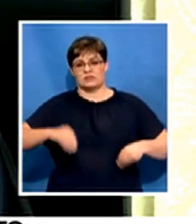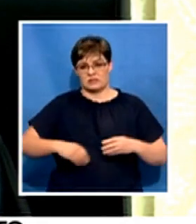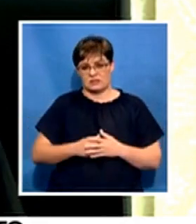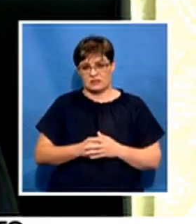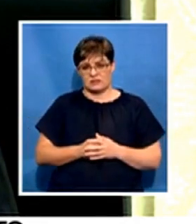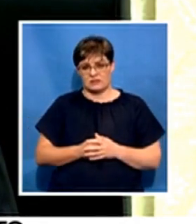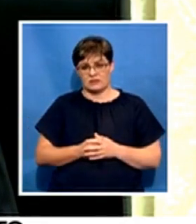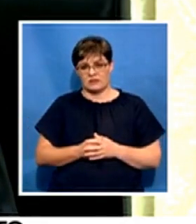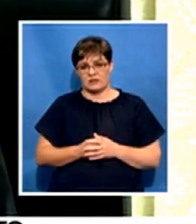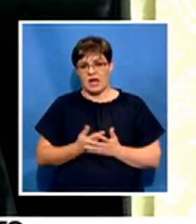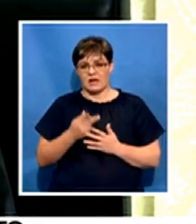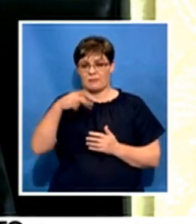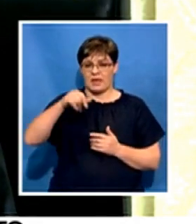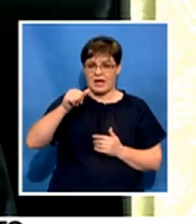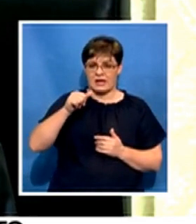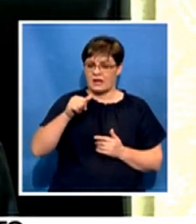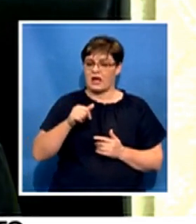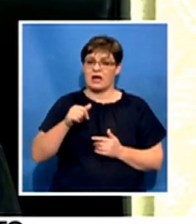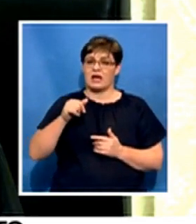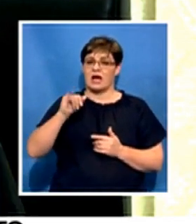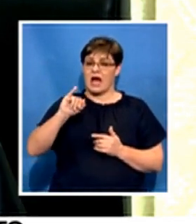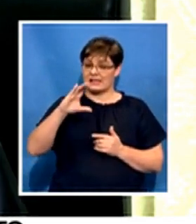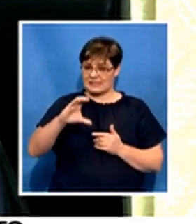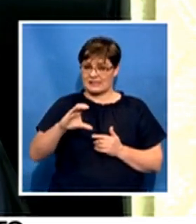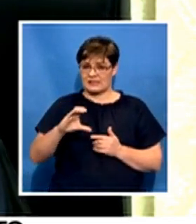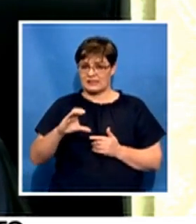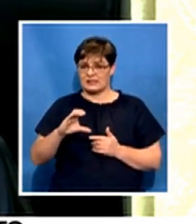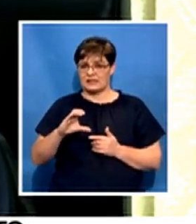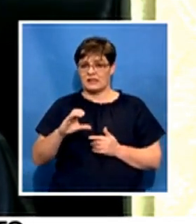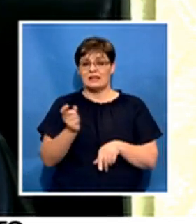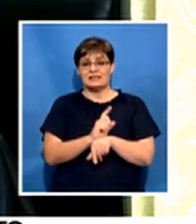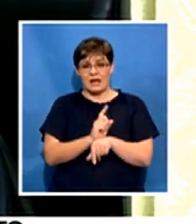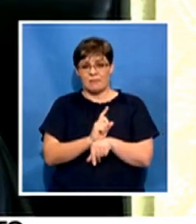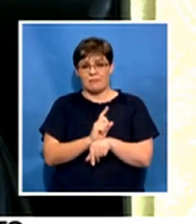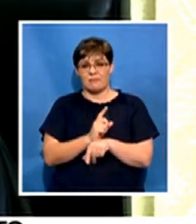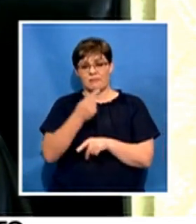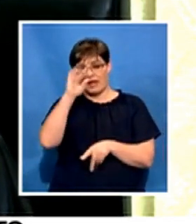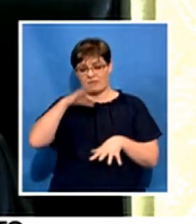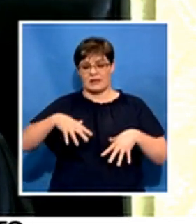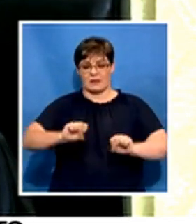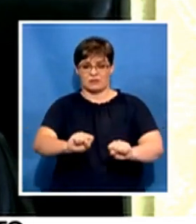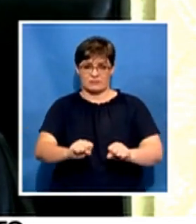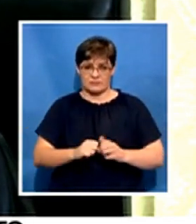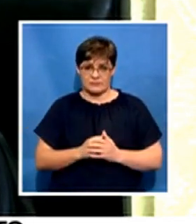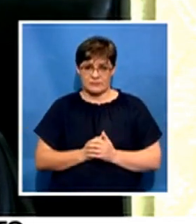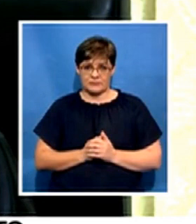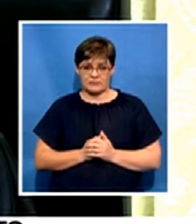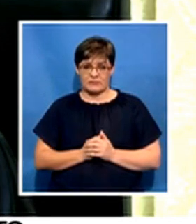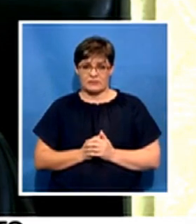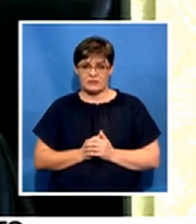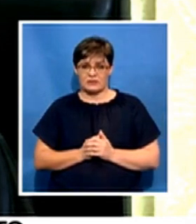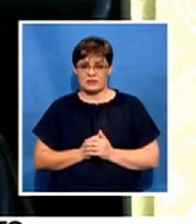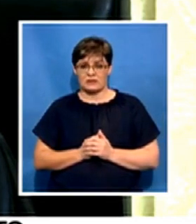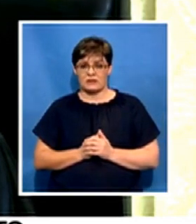the PIC during the era of the state capture. The President signed the Political Party